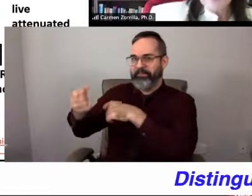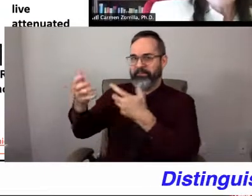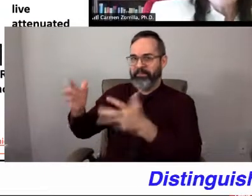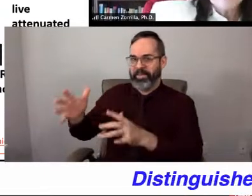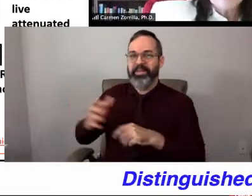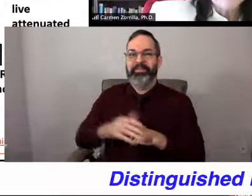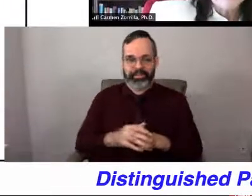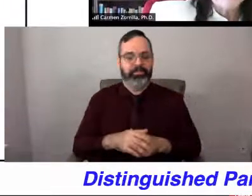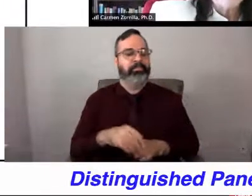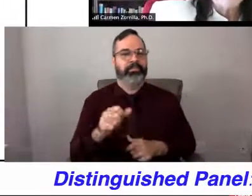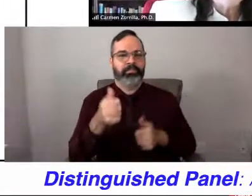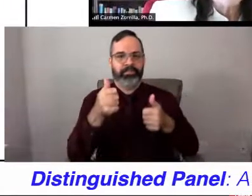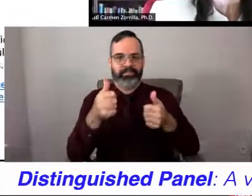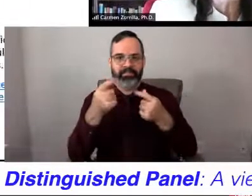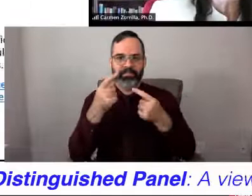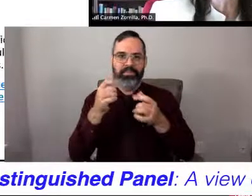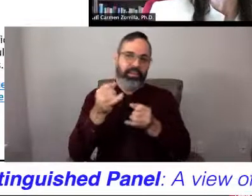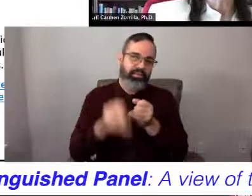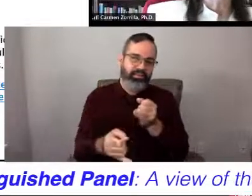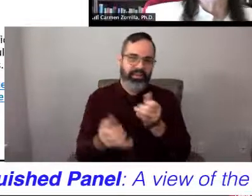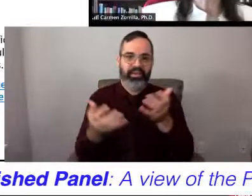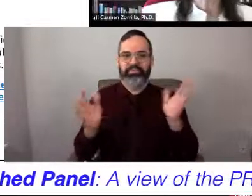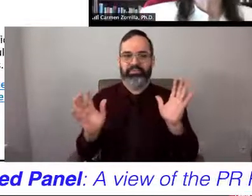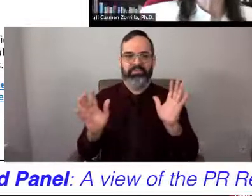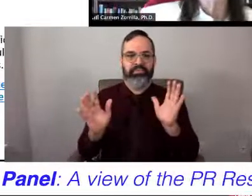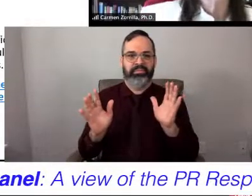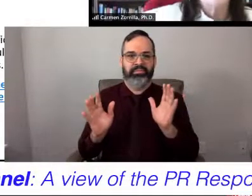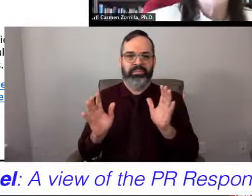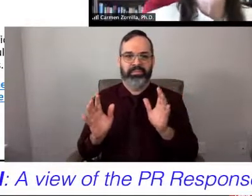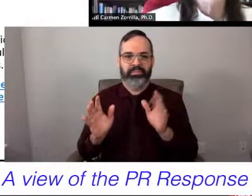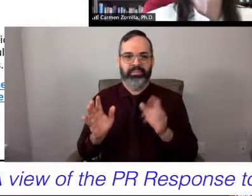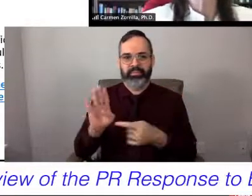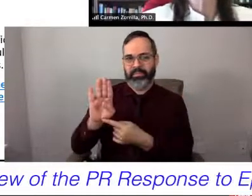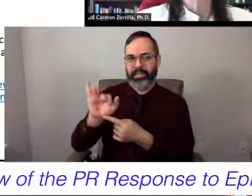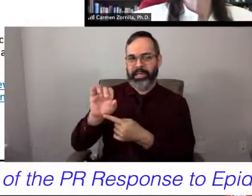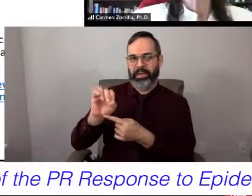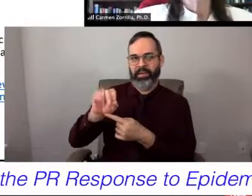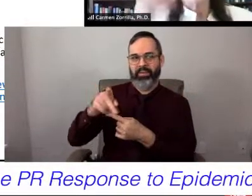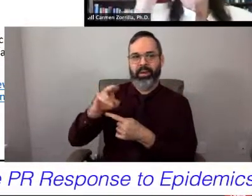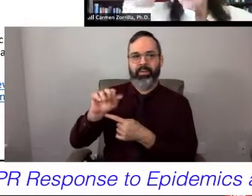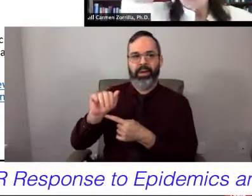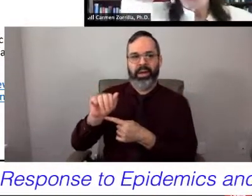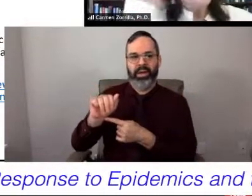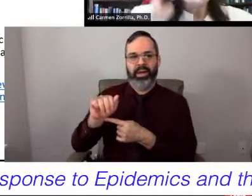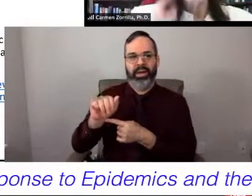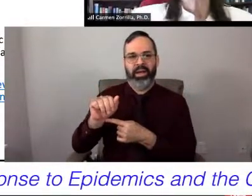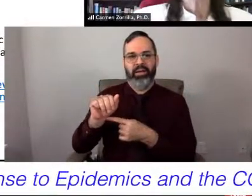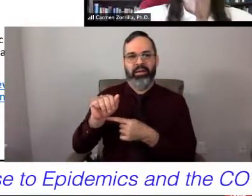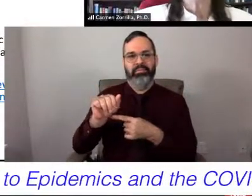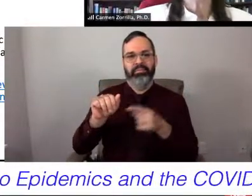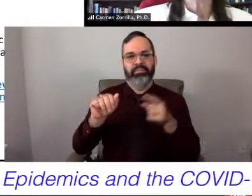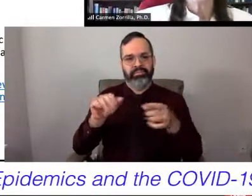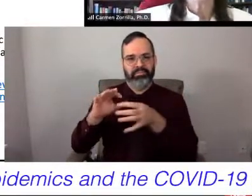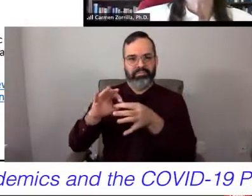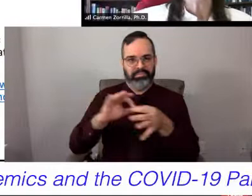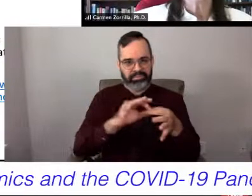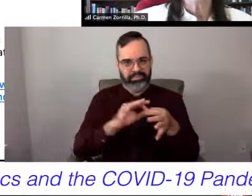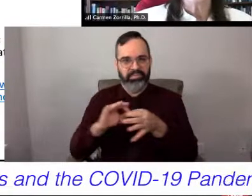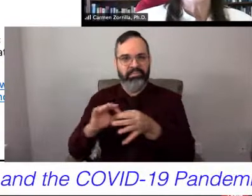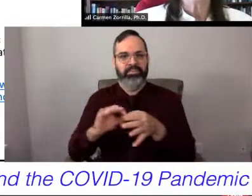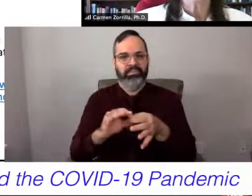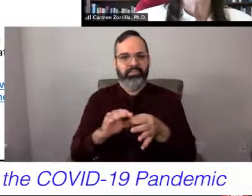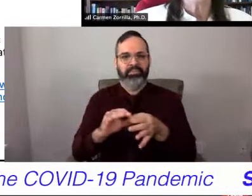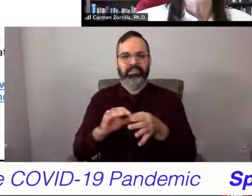Finally, the biopharma leaders united to stand with science. That means that no vaccine will